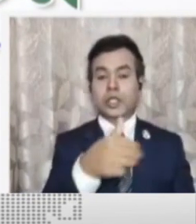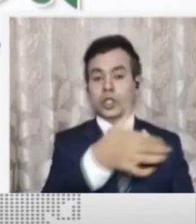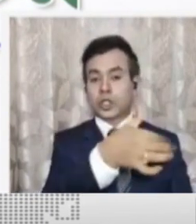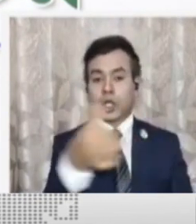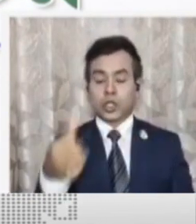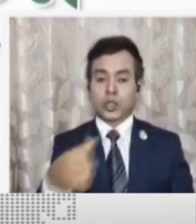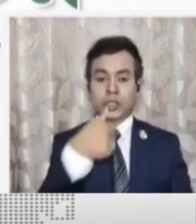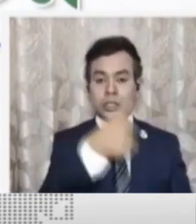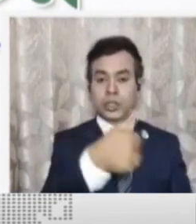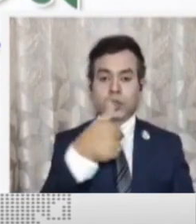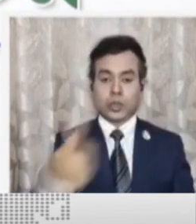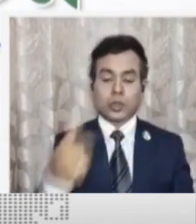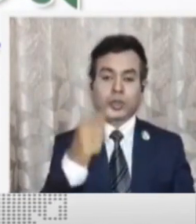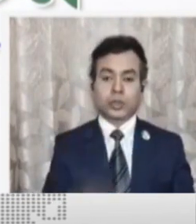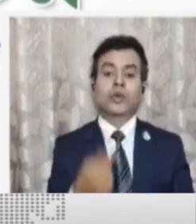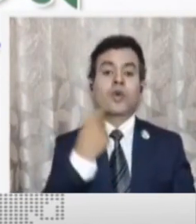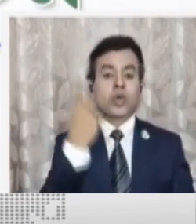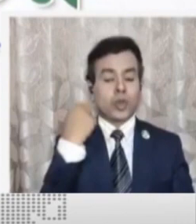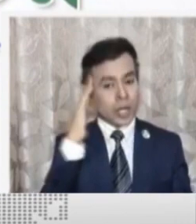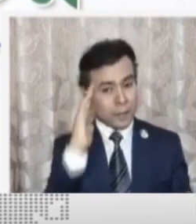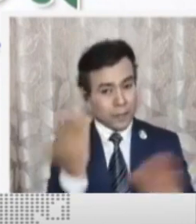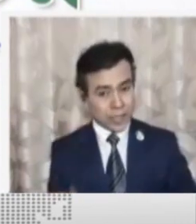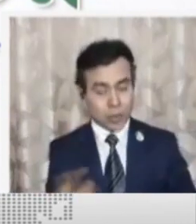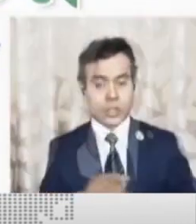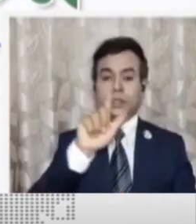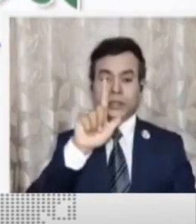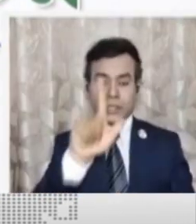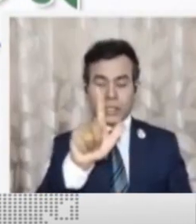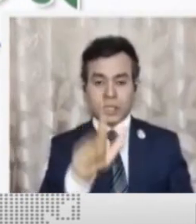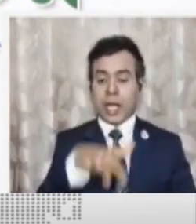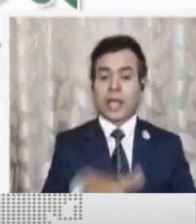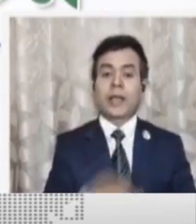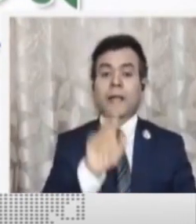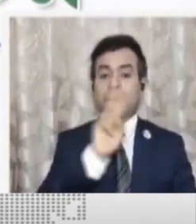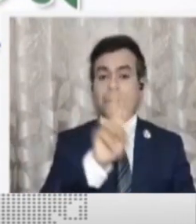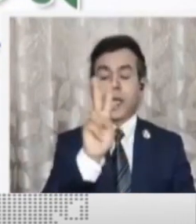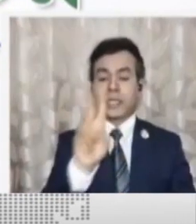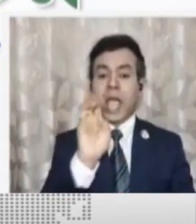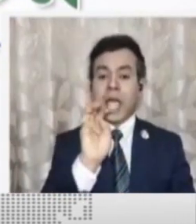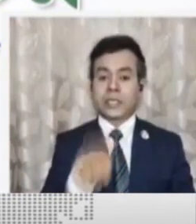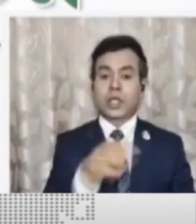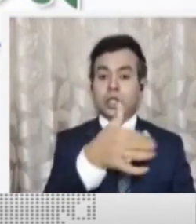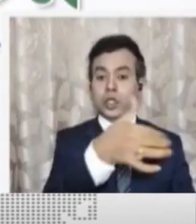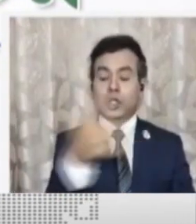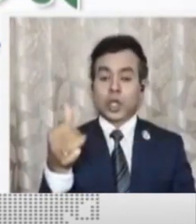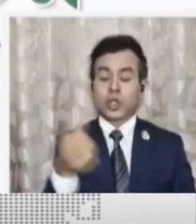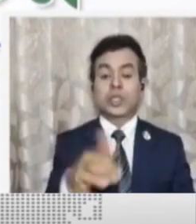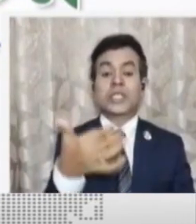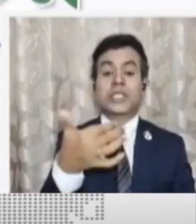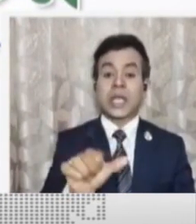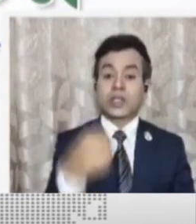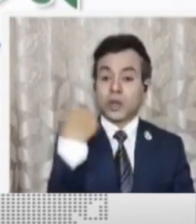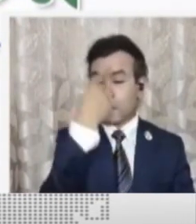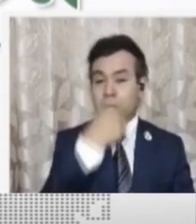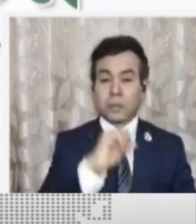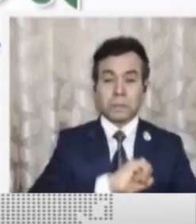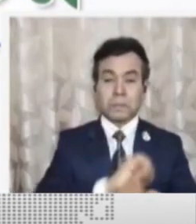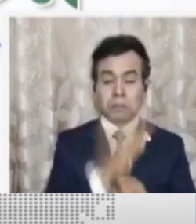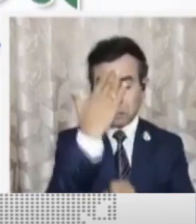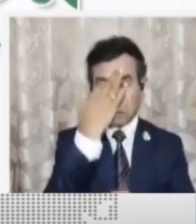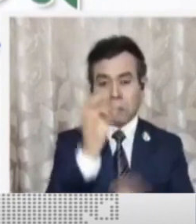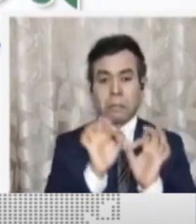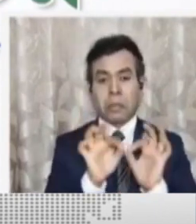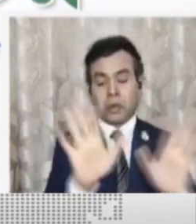1,22,660 have been tested positive so far. 2,031 people have been recovered in last 24 hours. Till now,